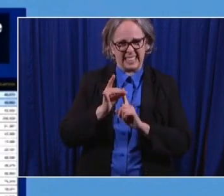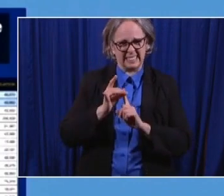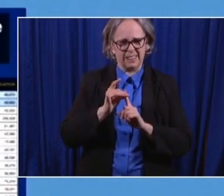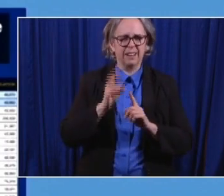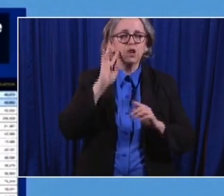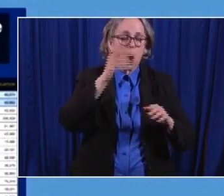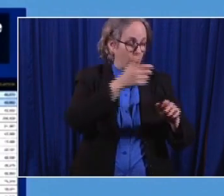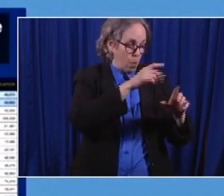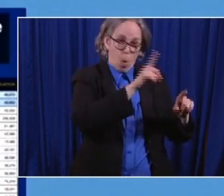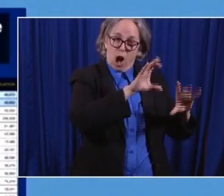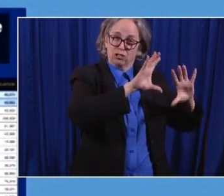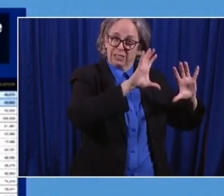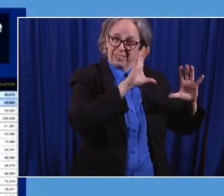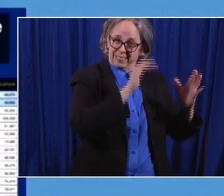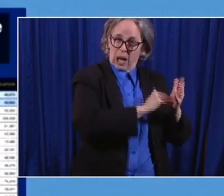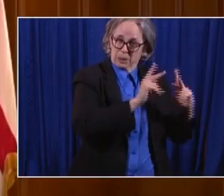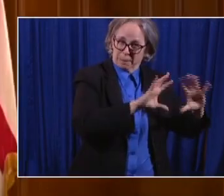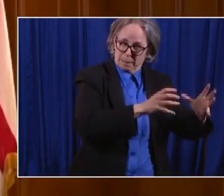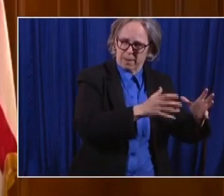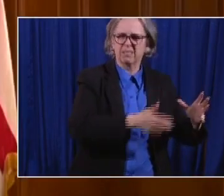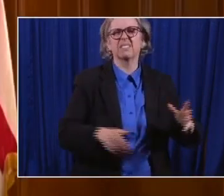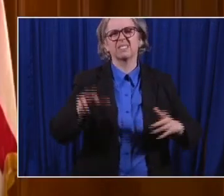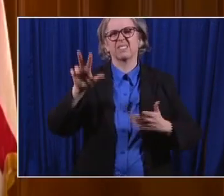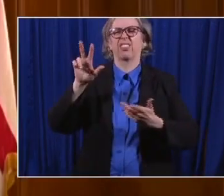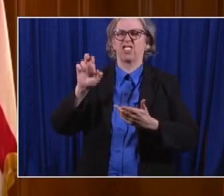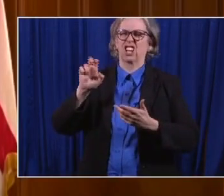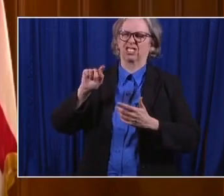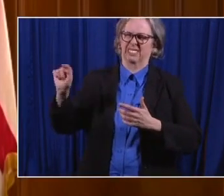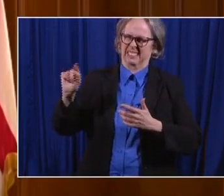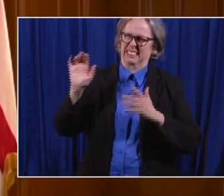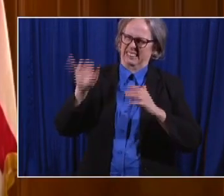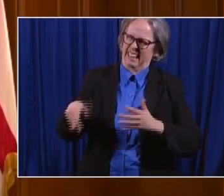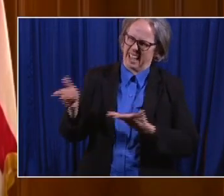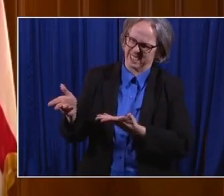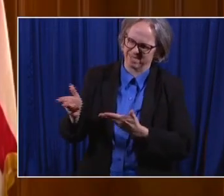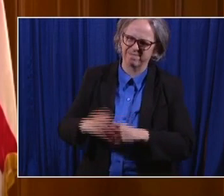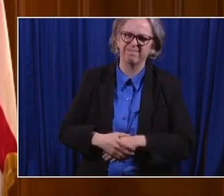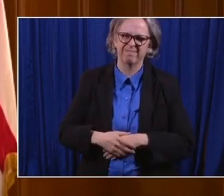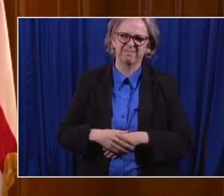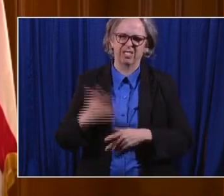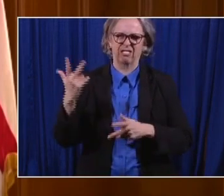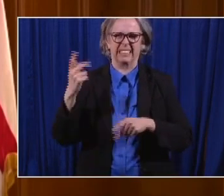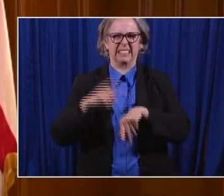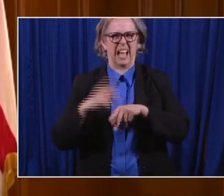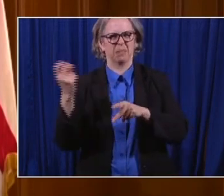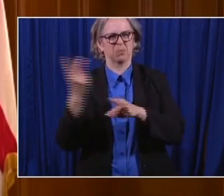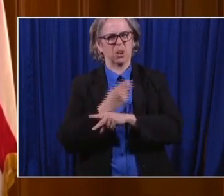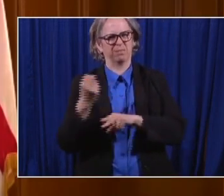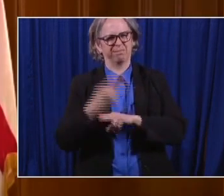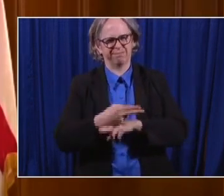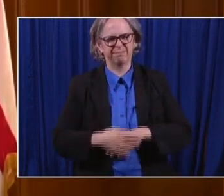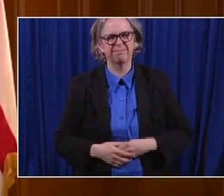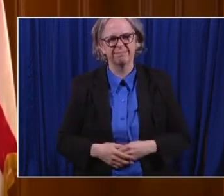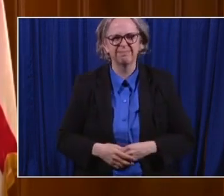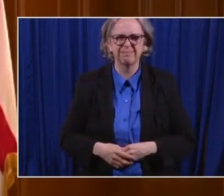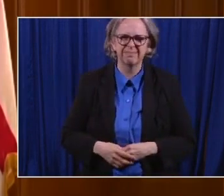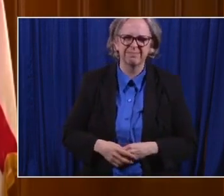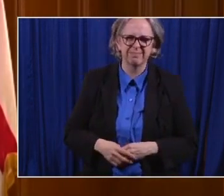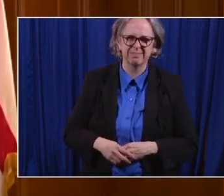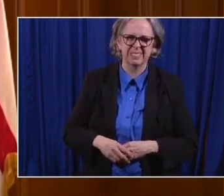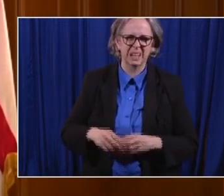100,000 over a 2-week period of time. So Lucas, Williams, Madison, Erie, Summit, Cuyahoga, Jefferson, Defiance,